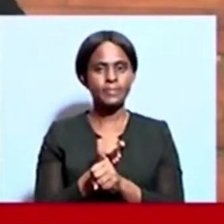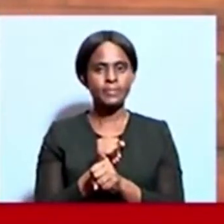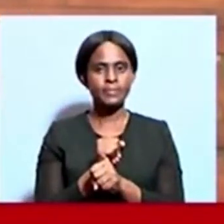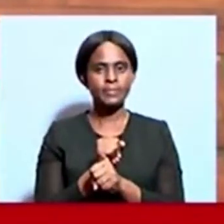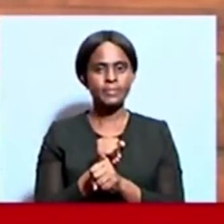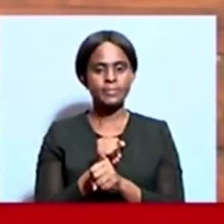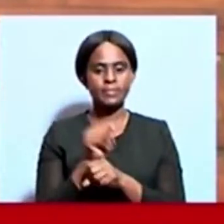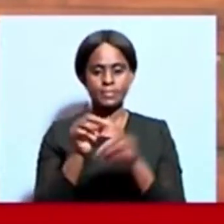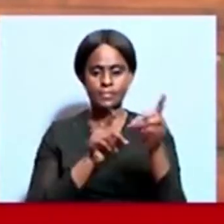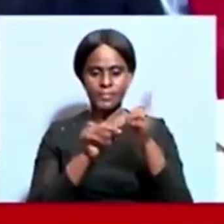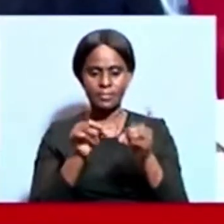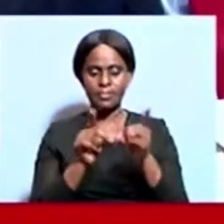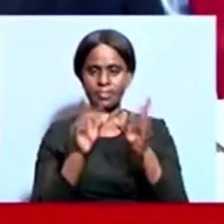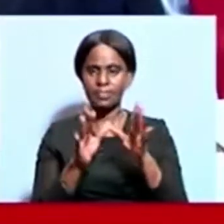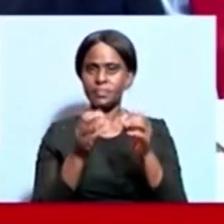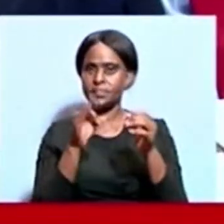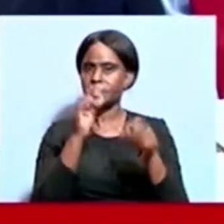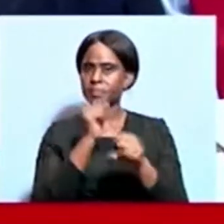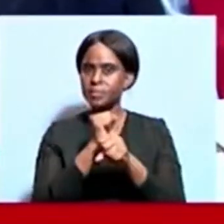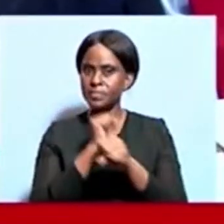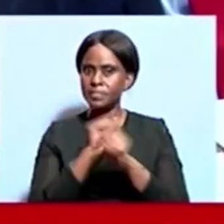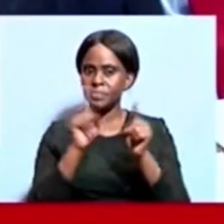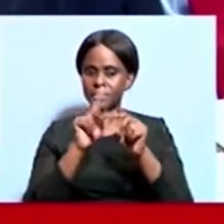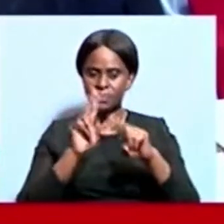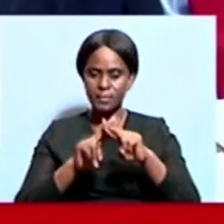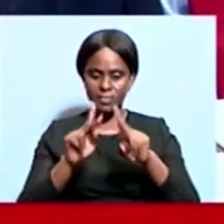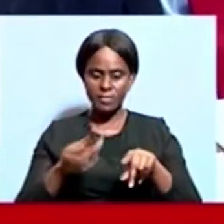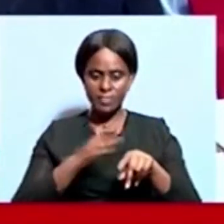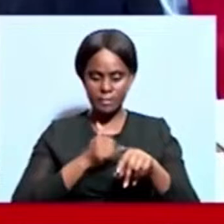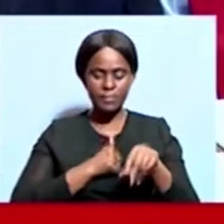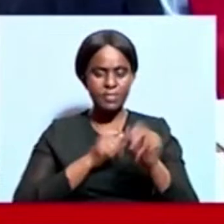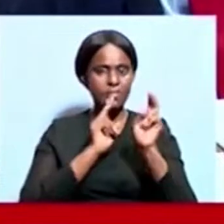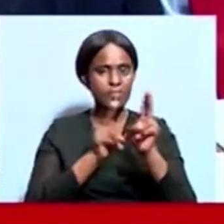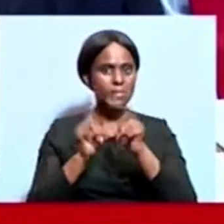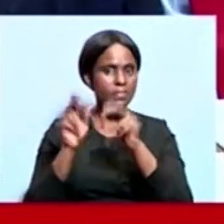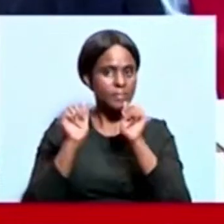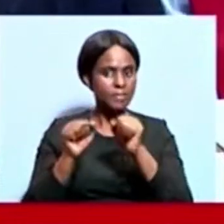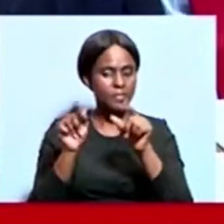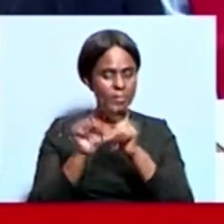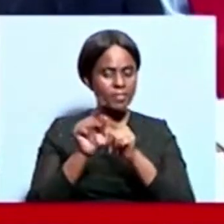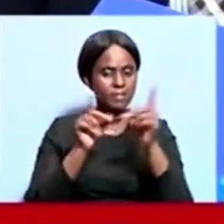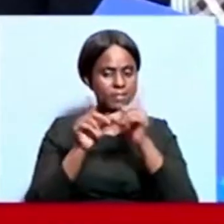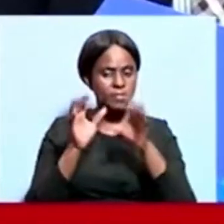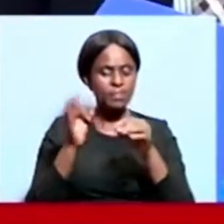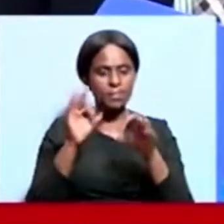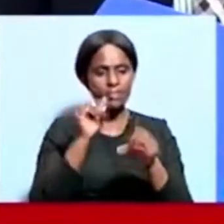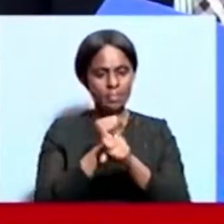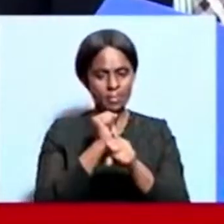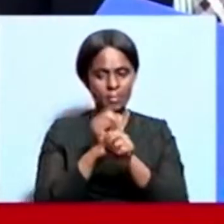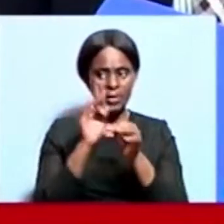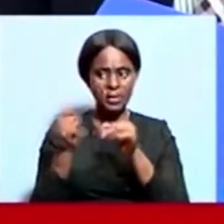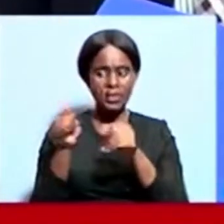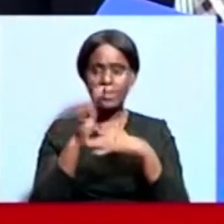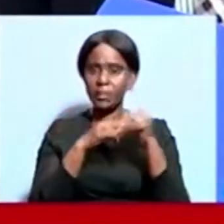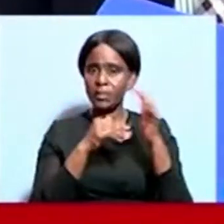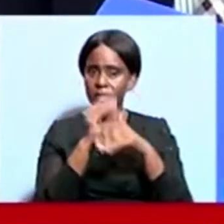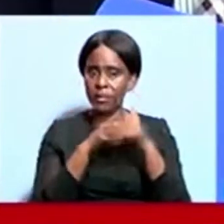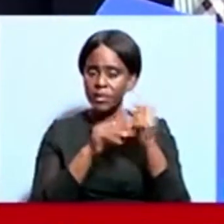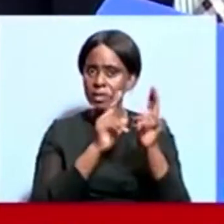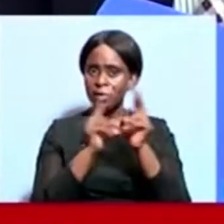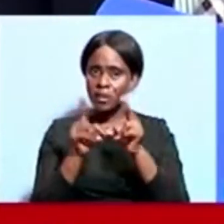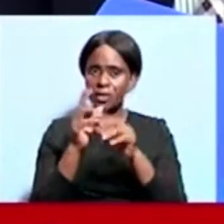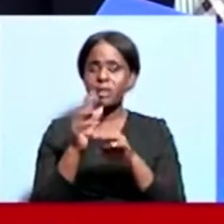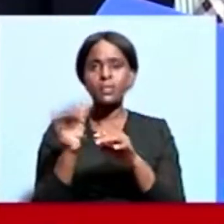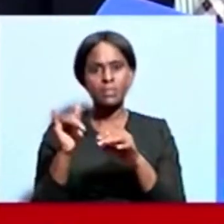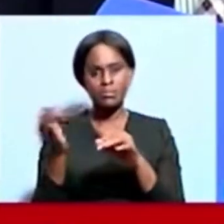the Director of Works? Chair, I can respond, and if Director of Works is comfortable to respond, he can Before she respond as responds.